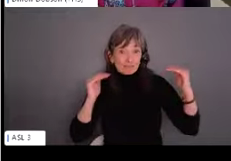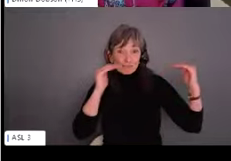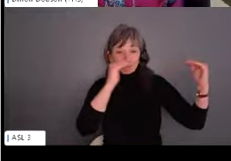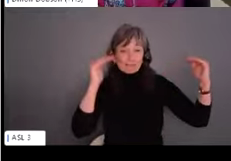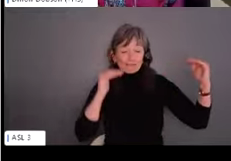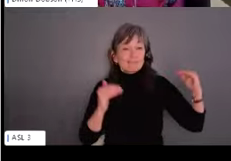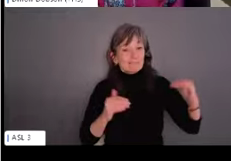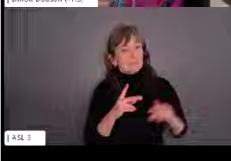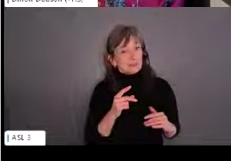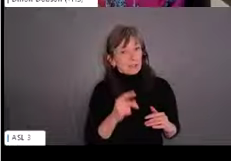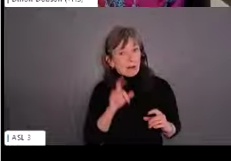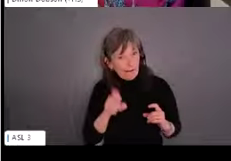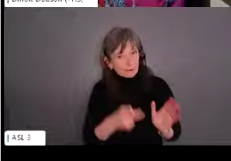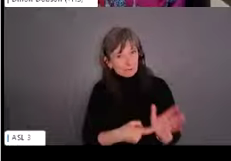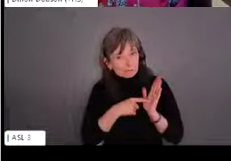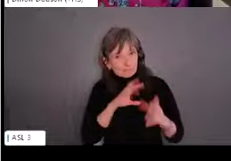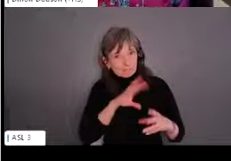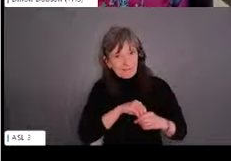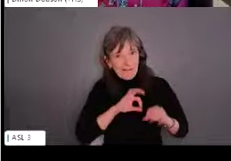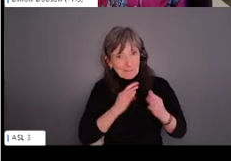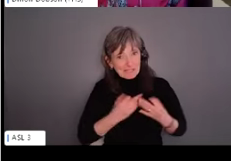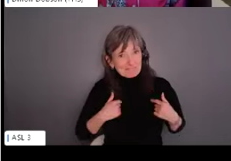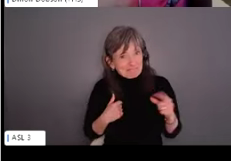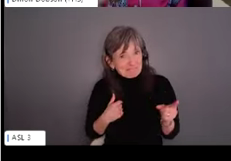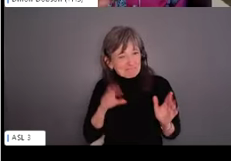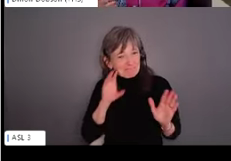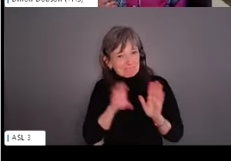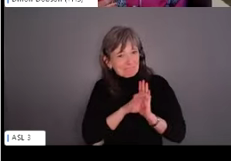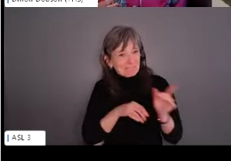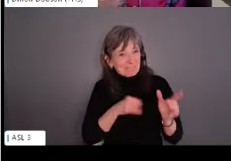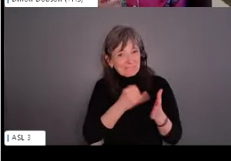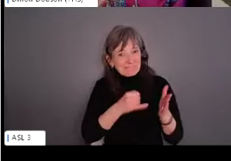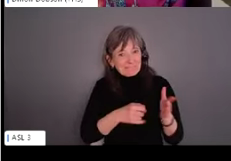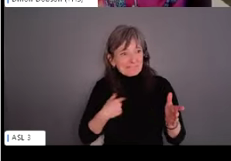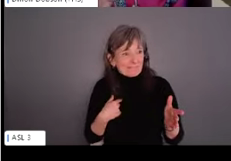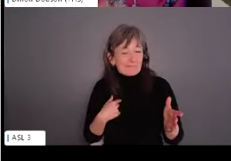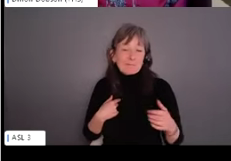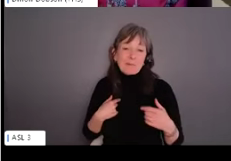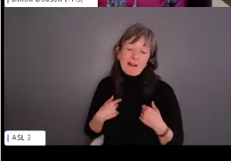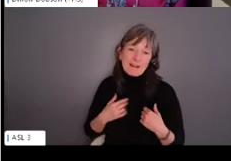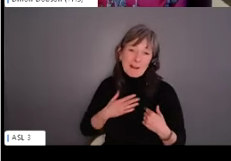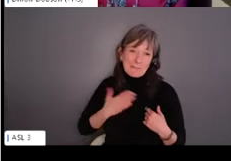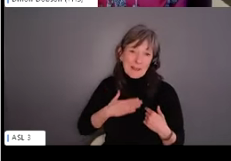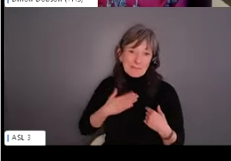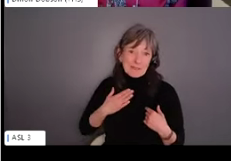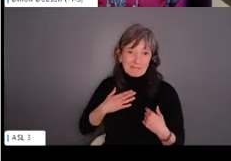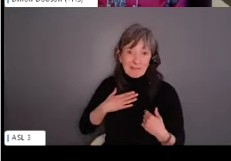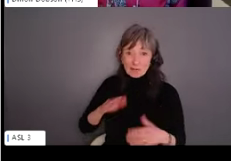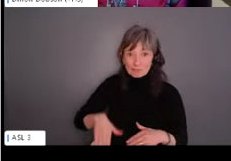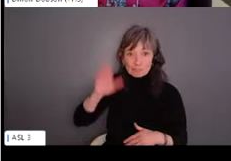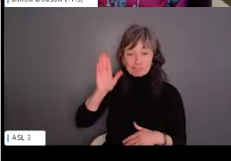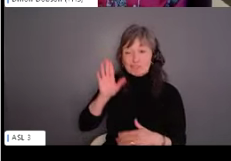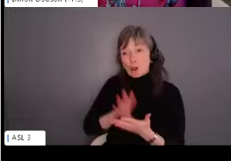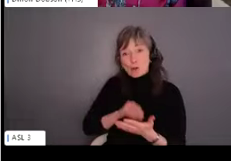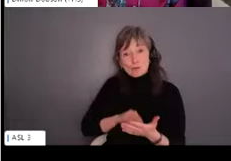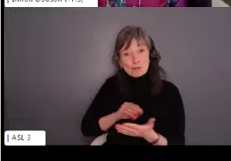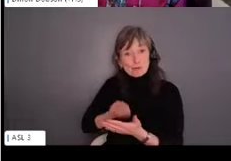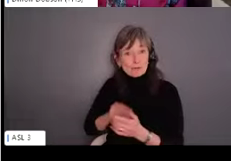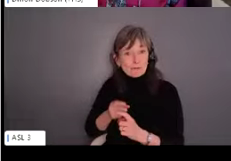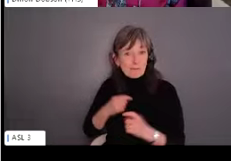that photo as well. It's that sort of says that, I've had the blessing of being able to grow up and learn from animals around me. You will